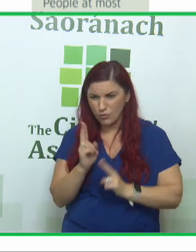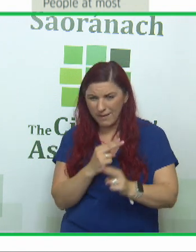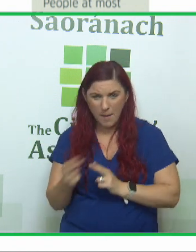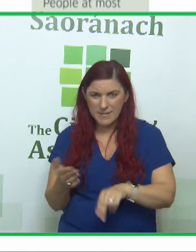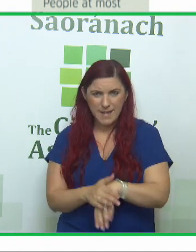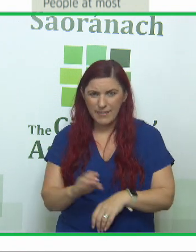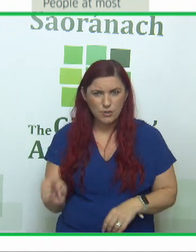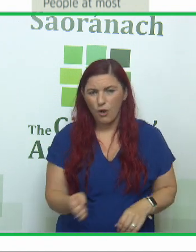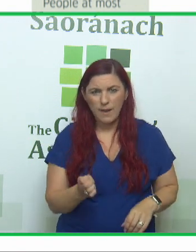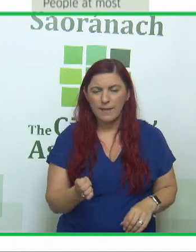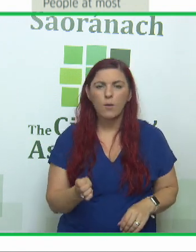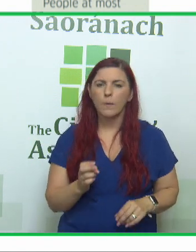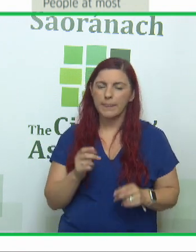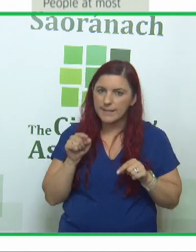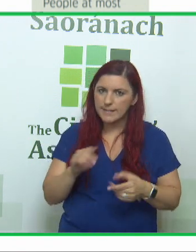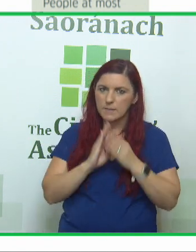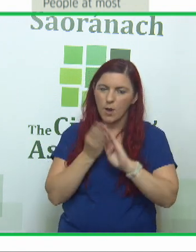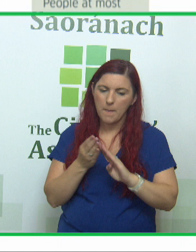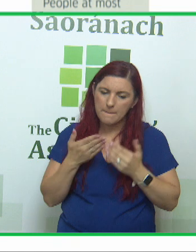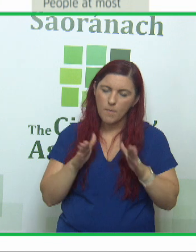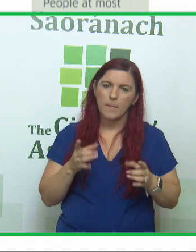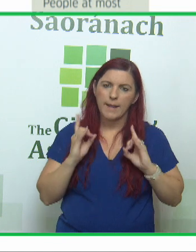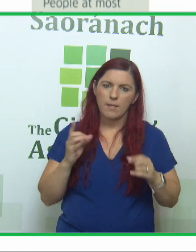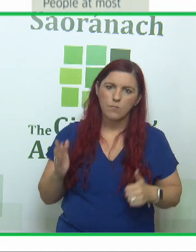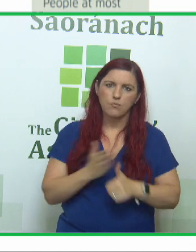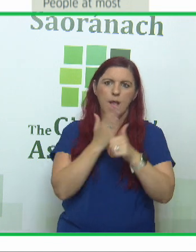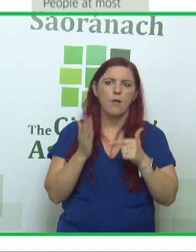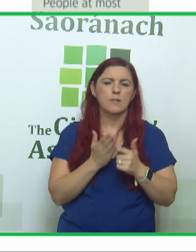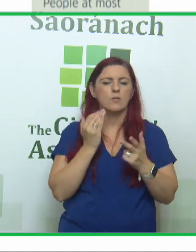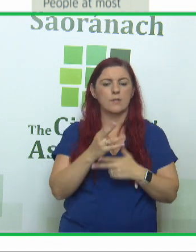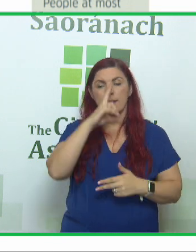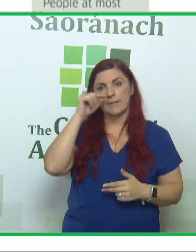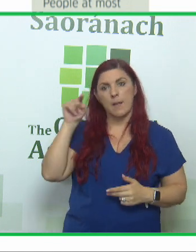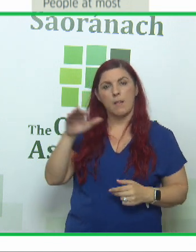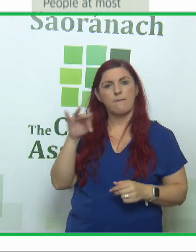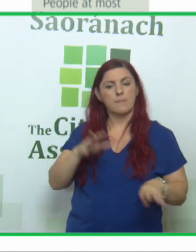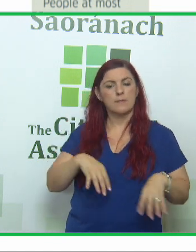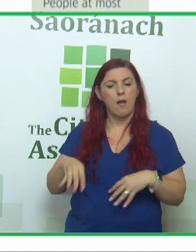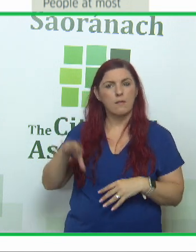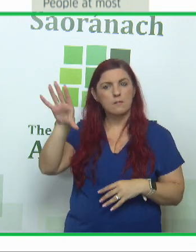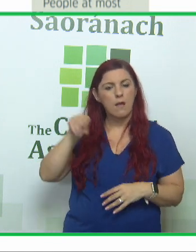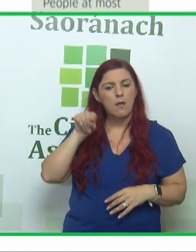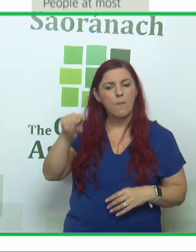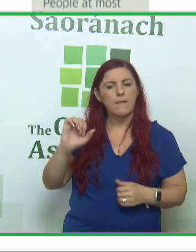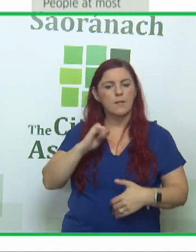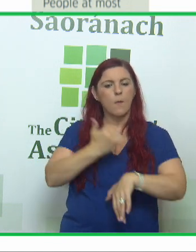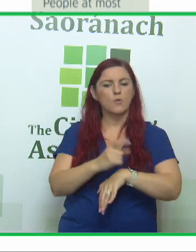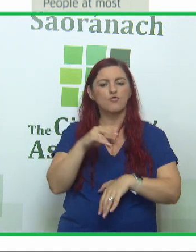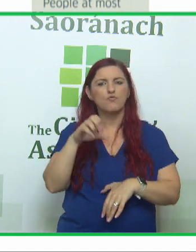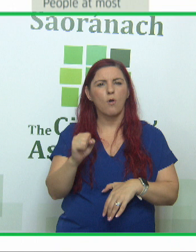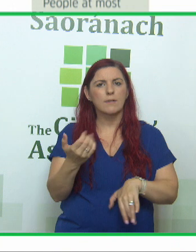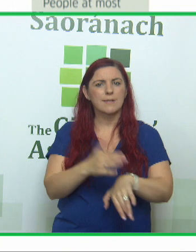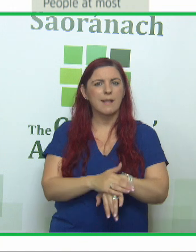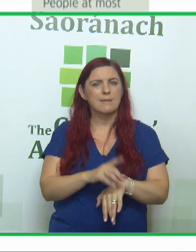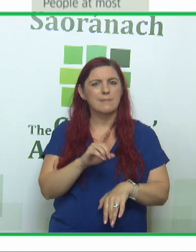this a public health priority. And again, I'll give you an example there from Scotland, where they've established a drug deaths task